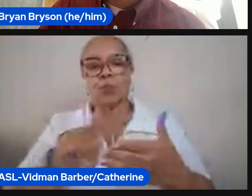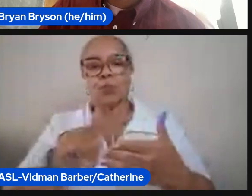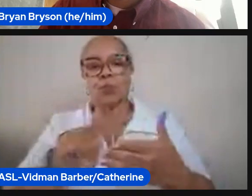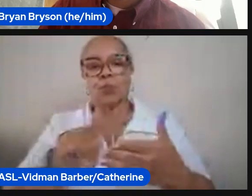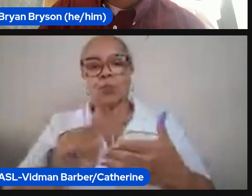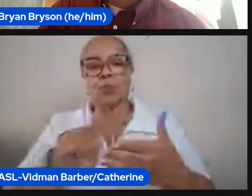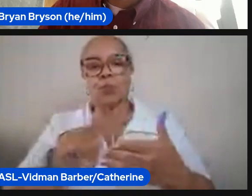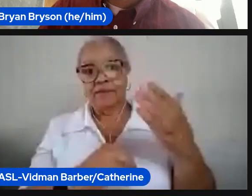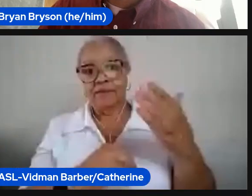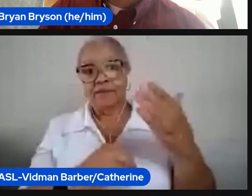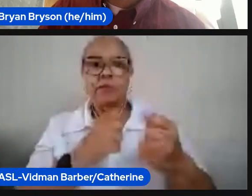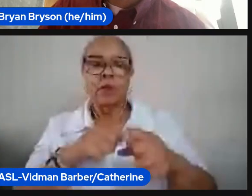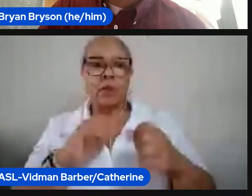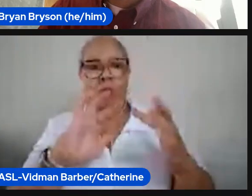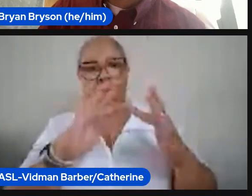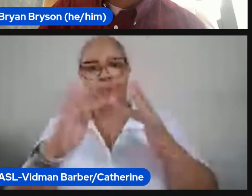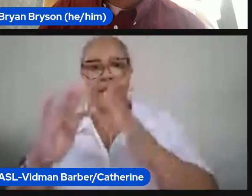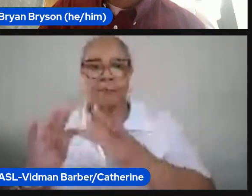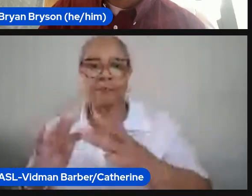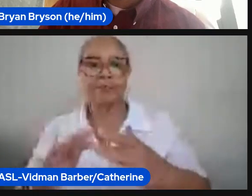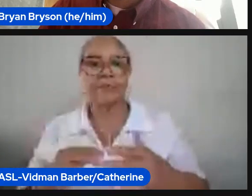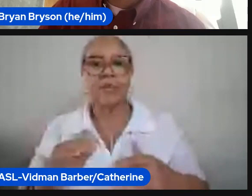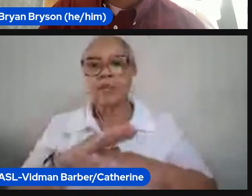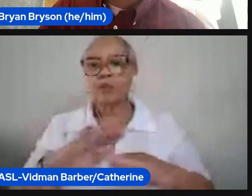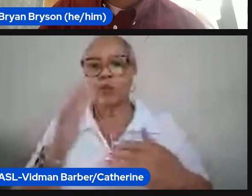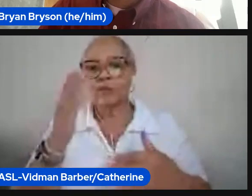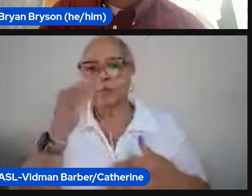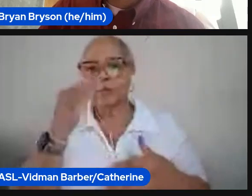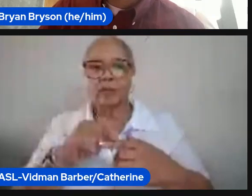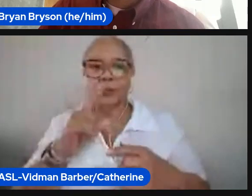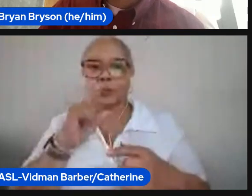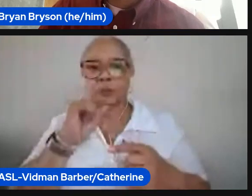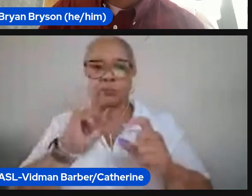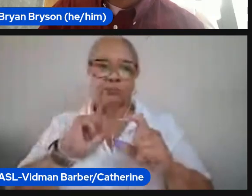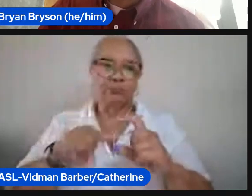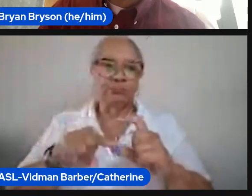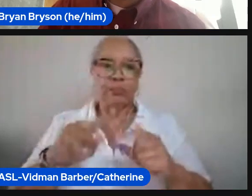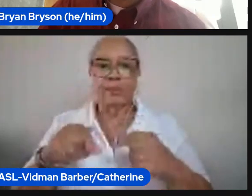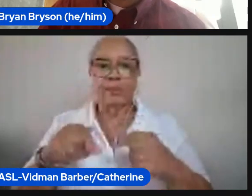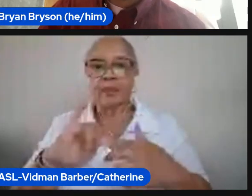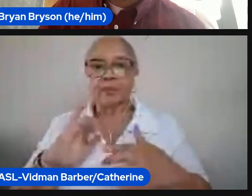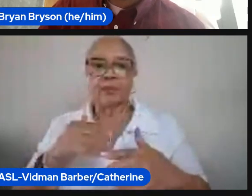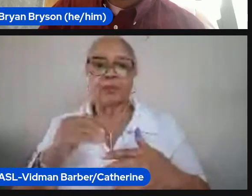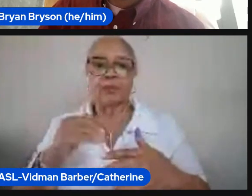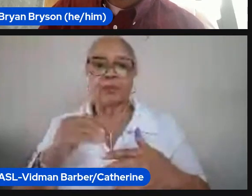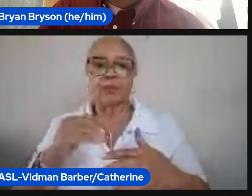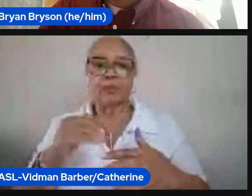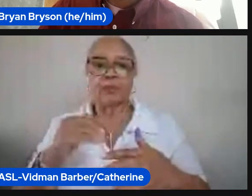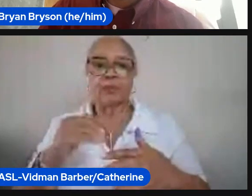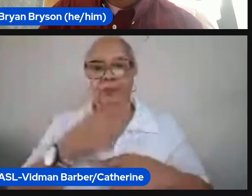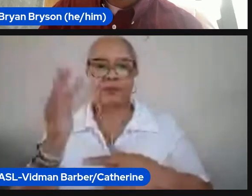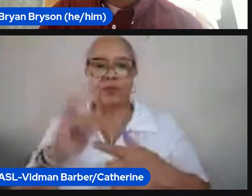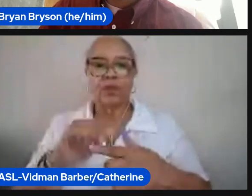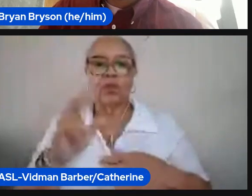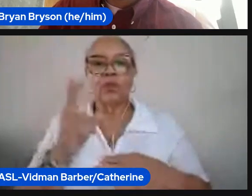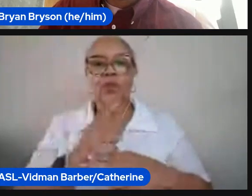website. Don't forget to tweet about our session today using dash